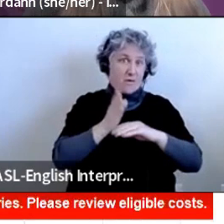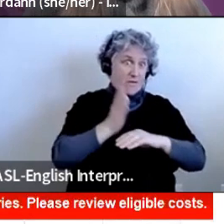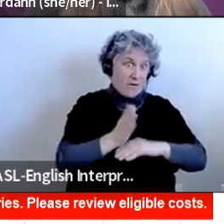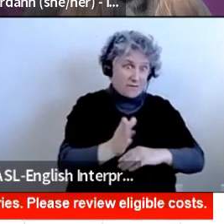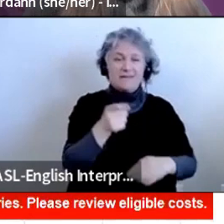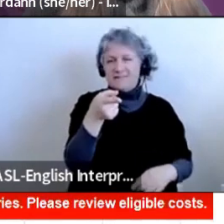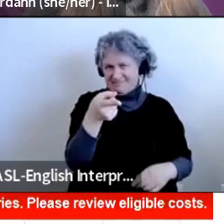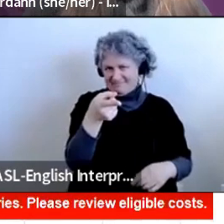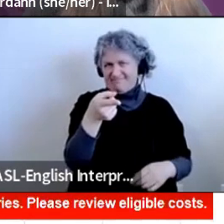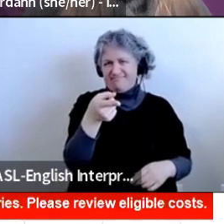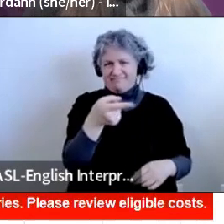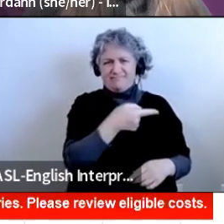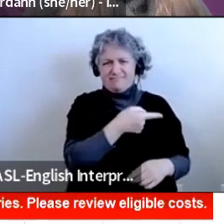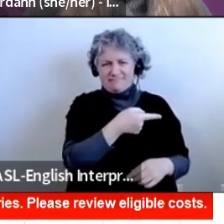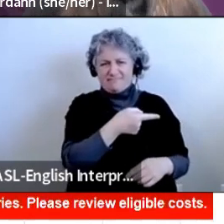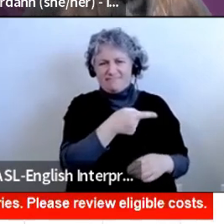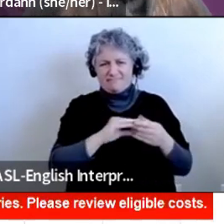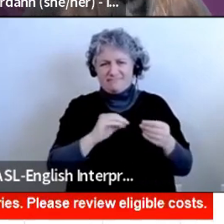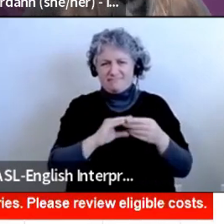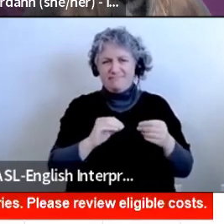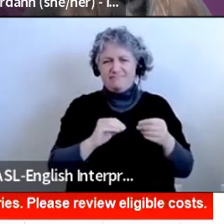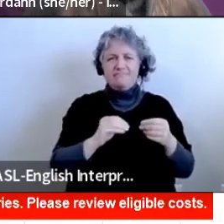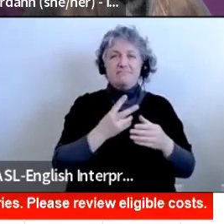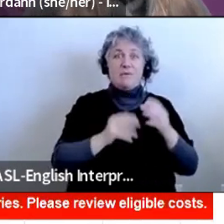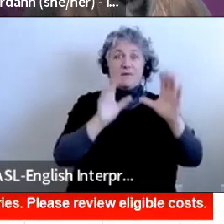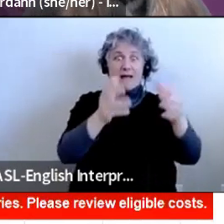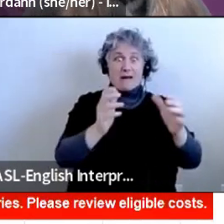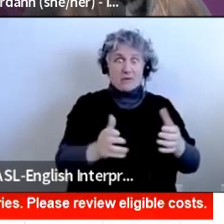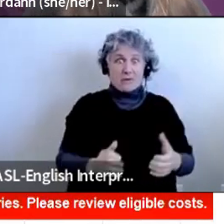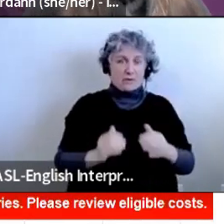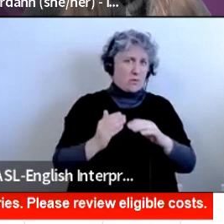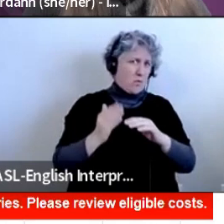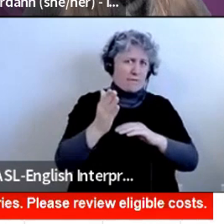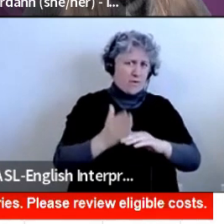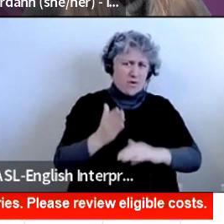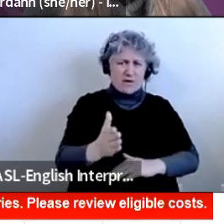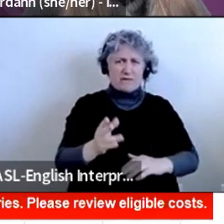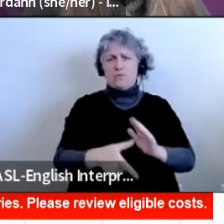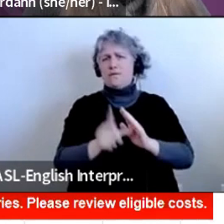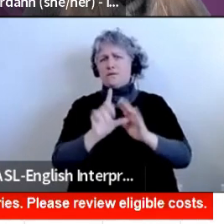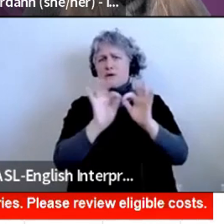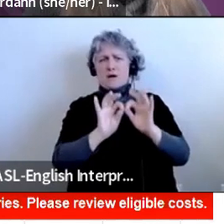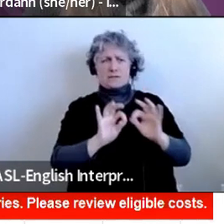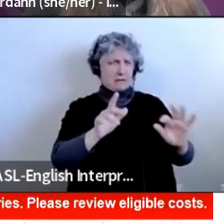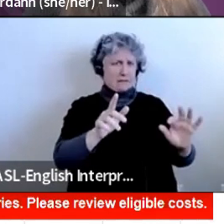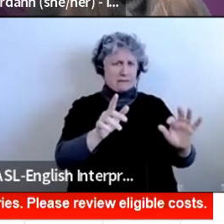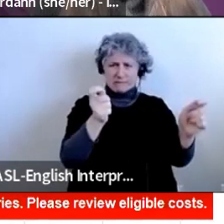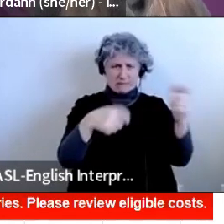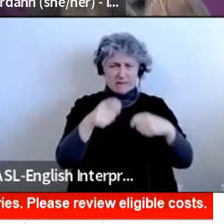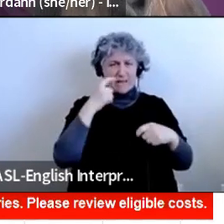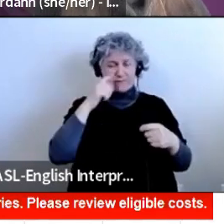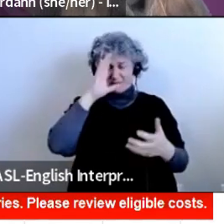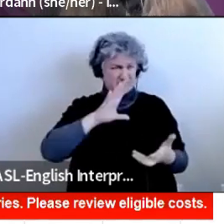message. You've exceeded the maximum spend for multiple categories. Please review eligible costs. And at this point, if you're confused